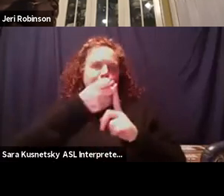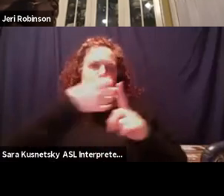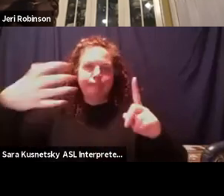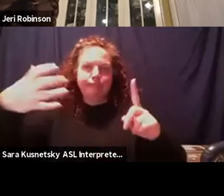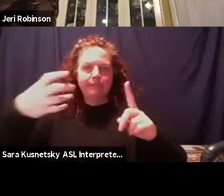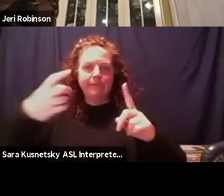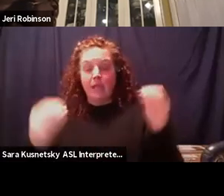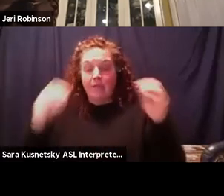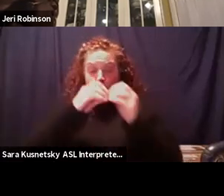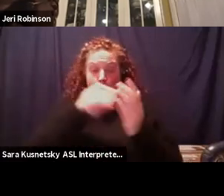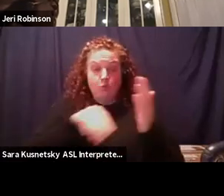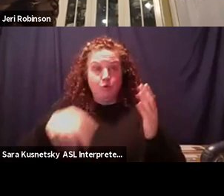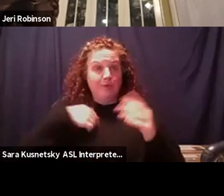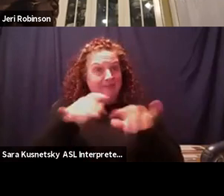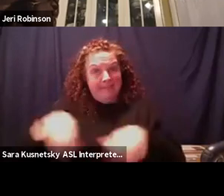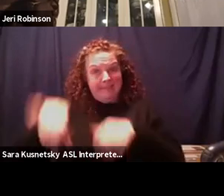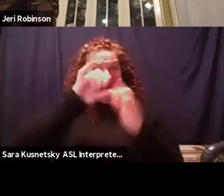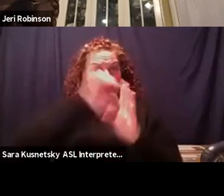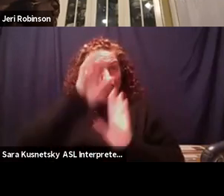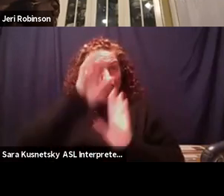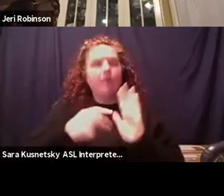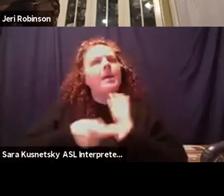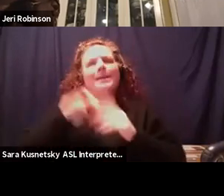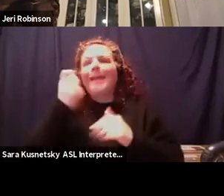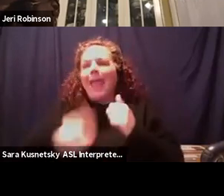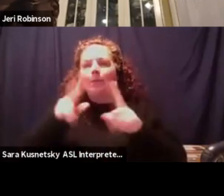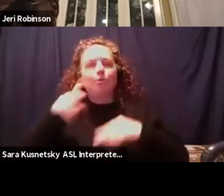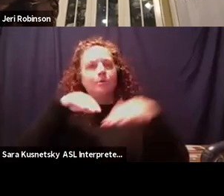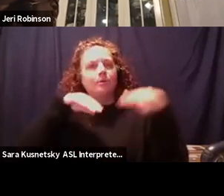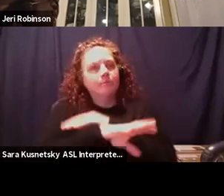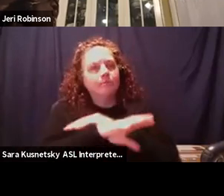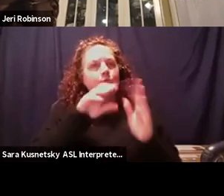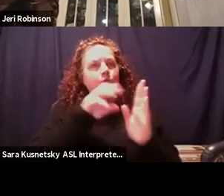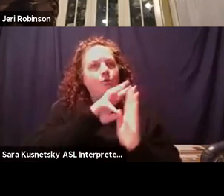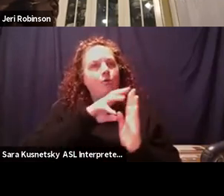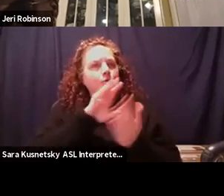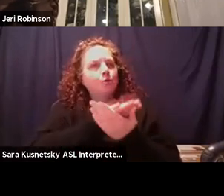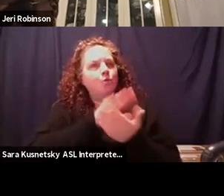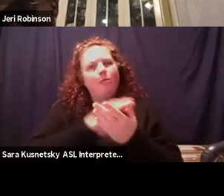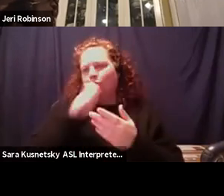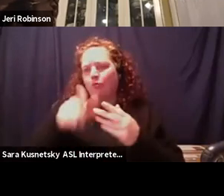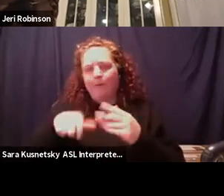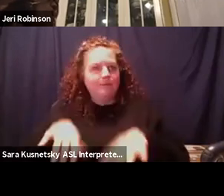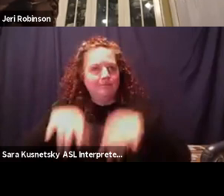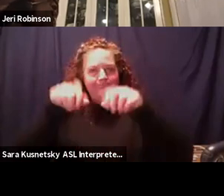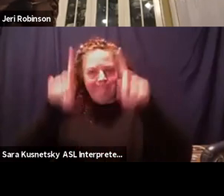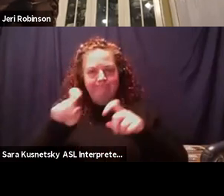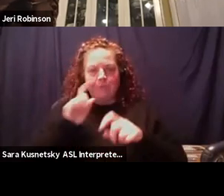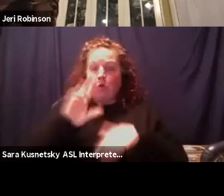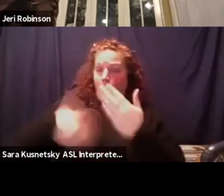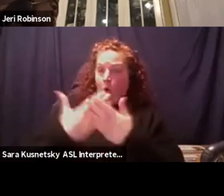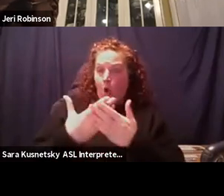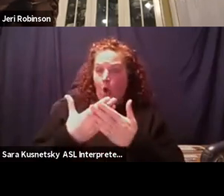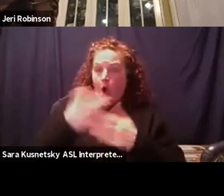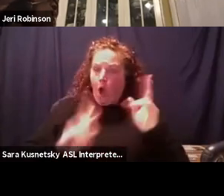AWC curriculum, then anyone could get into AWC without having to take a test. Everyone deserves to learn at a level that they